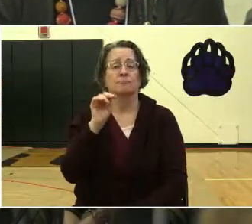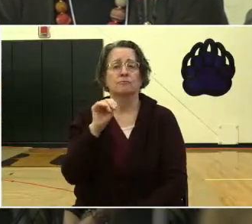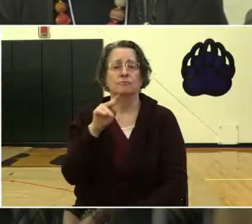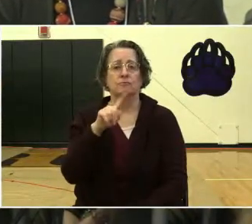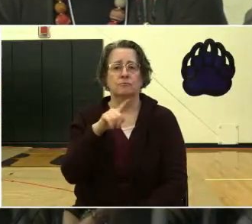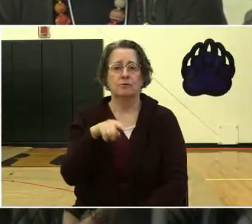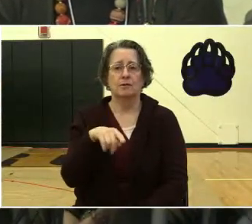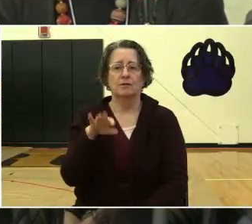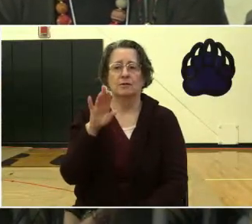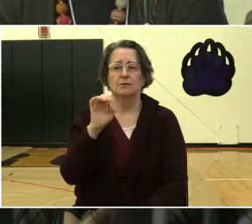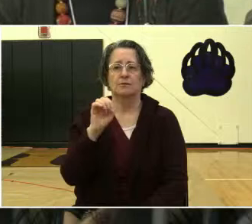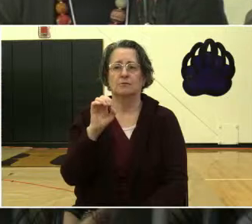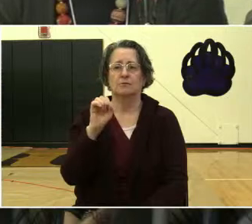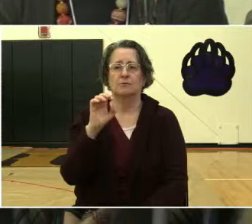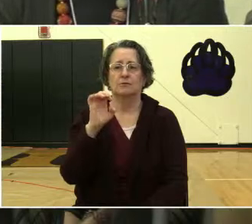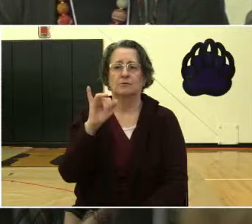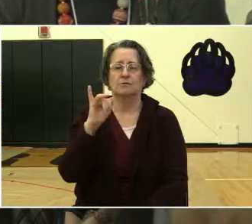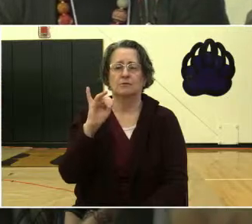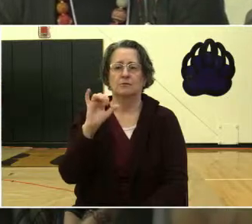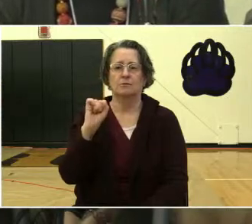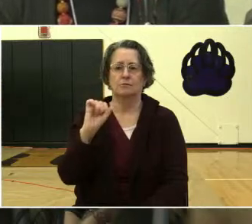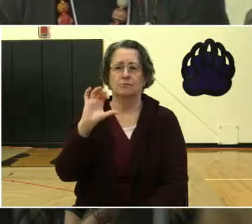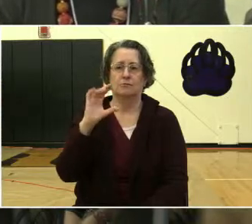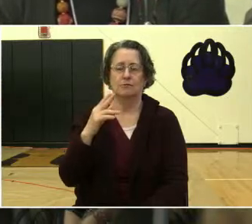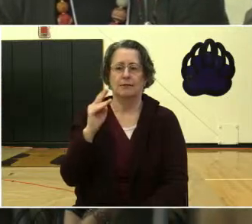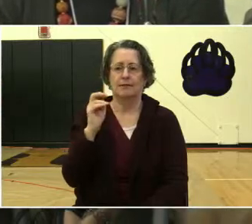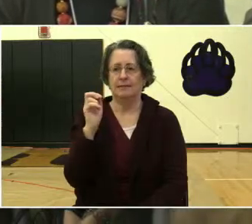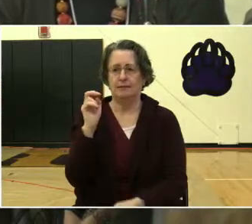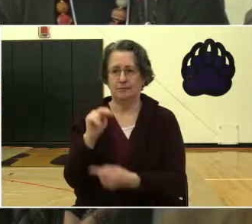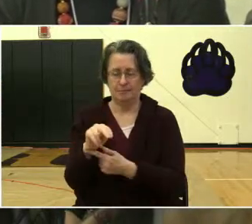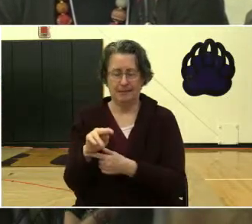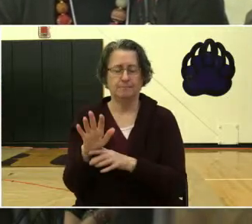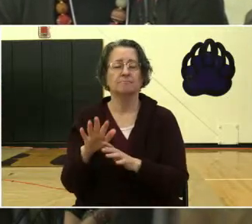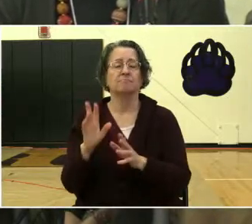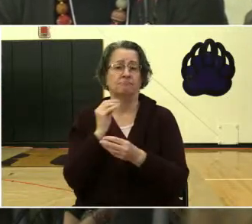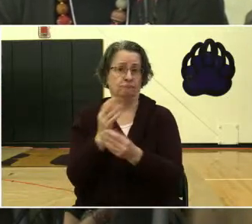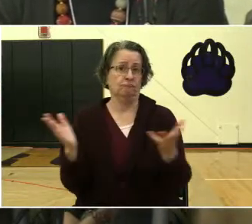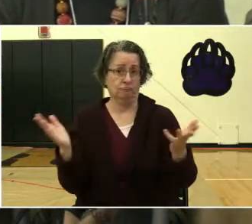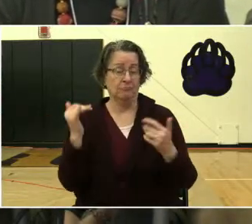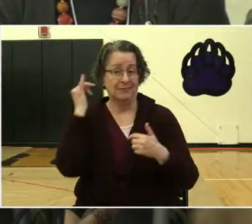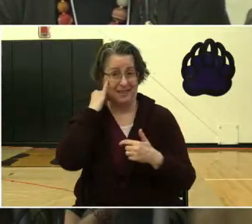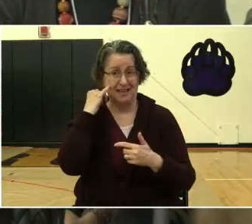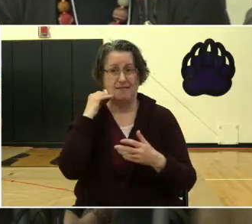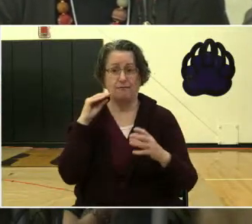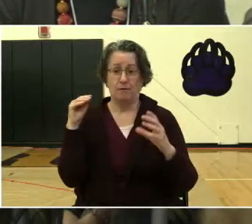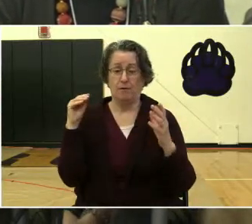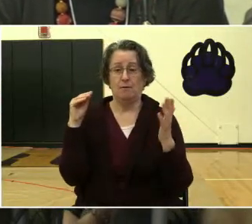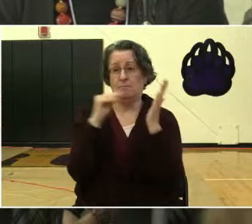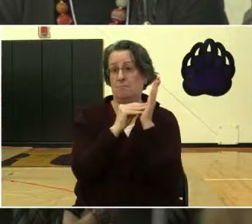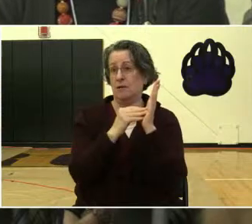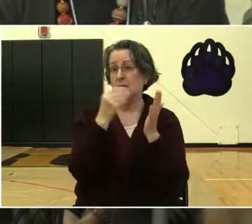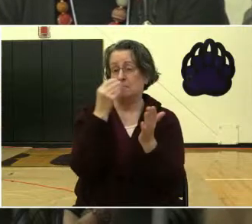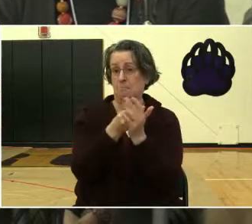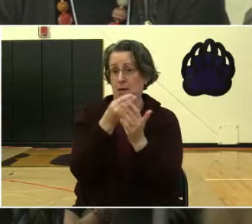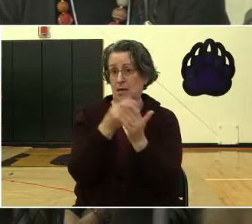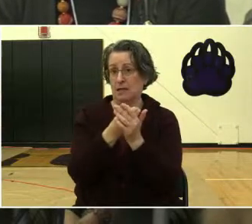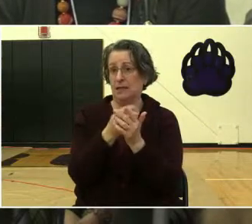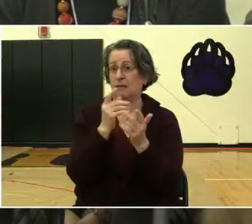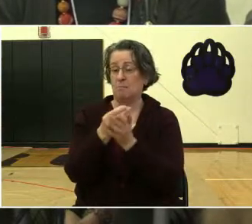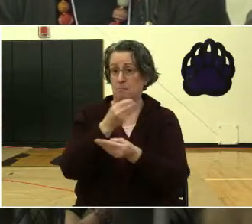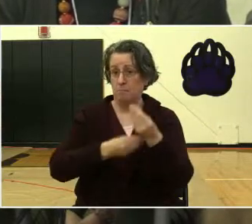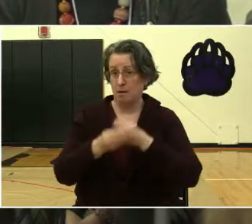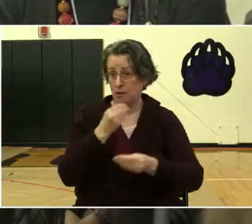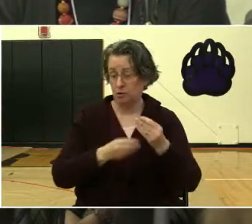the budget I personally and I am certainly not speaking for anyone else uh would be happy to allocate the money to the global